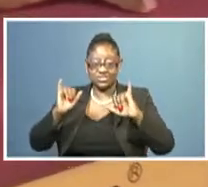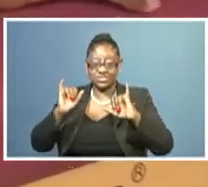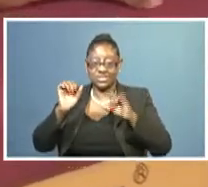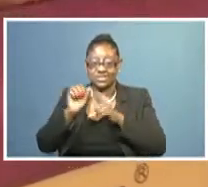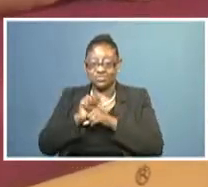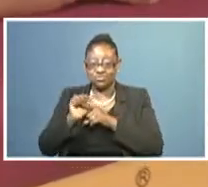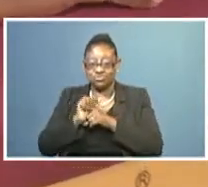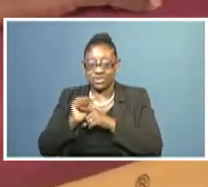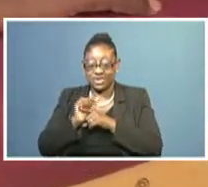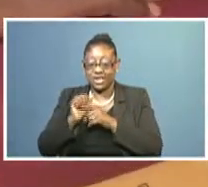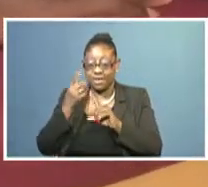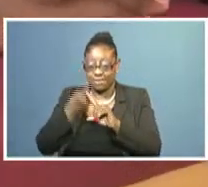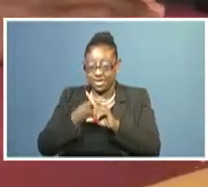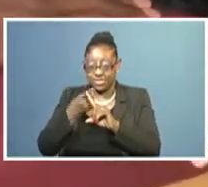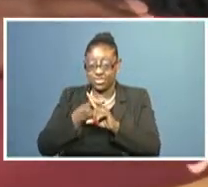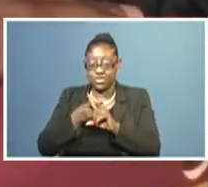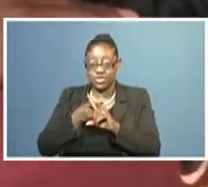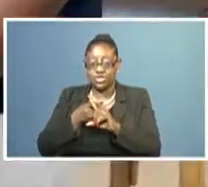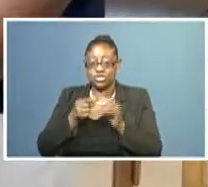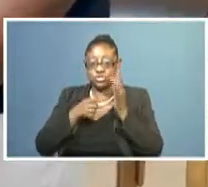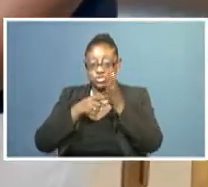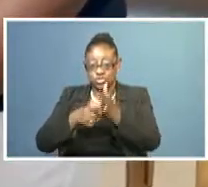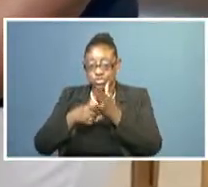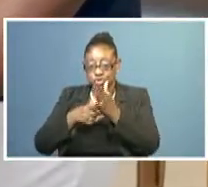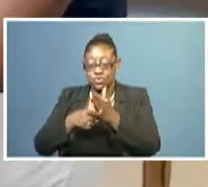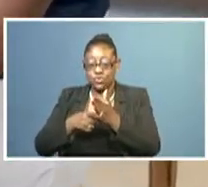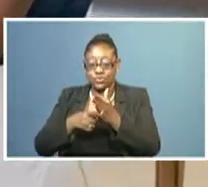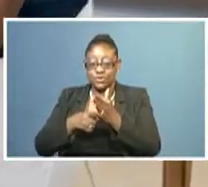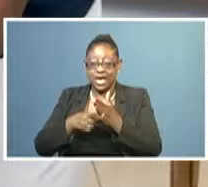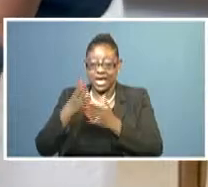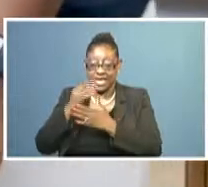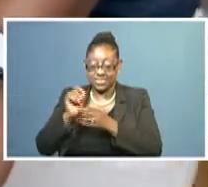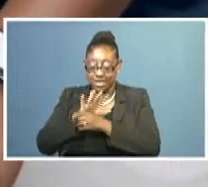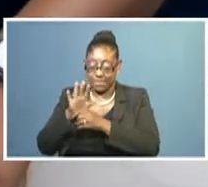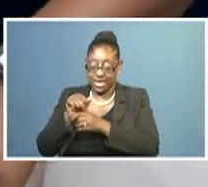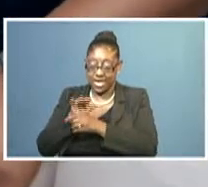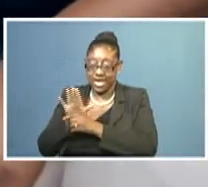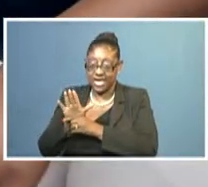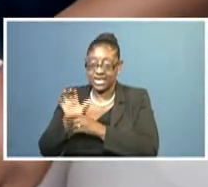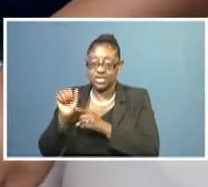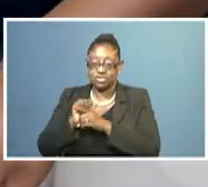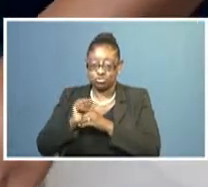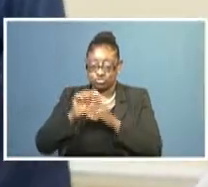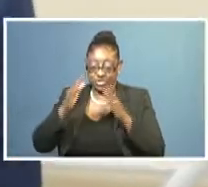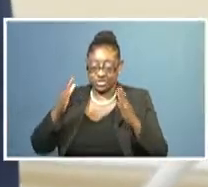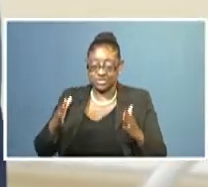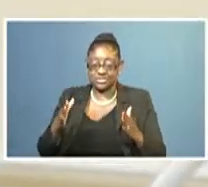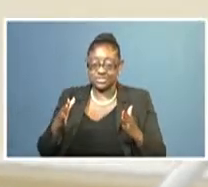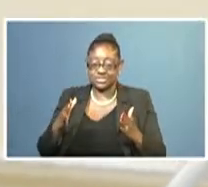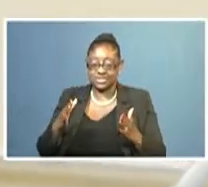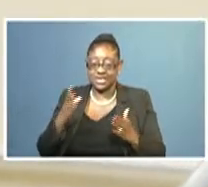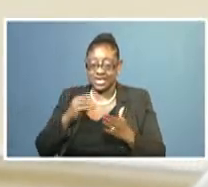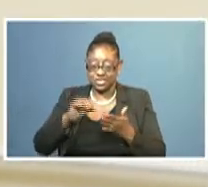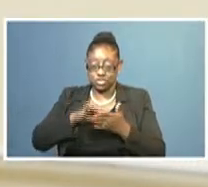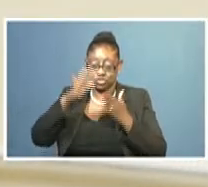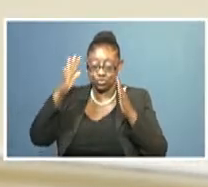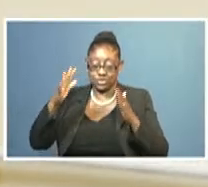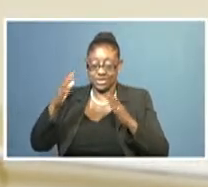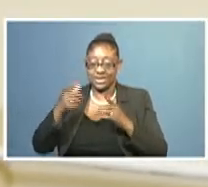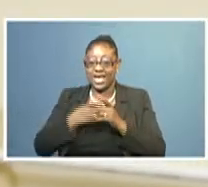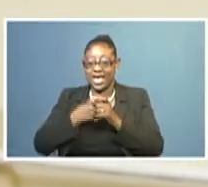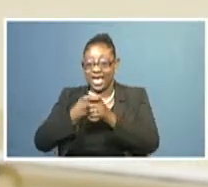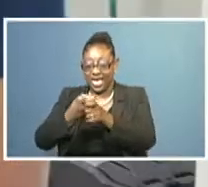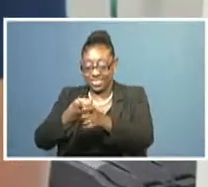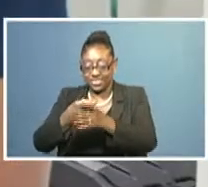Month, which is an opportunity to spread awareness of the impact athletic trainers have on sports and student athletes. A lot of